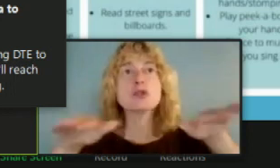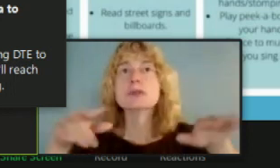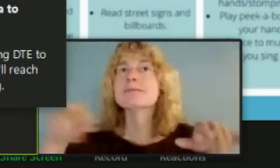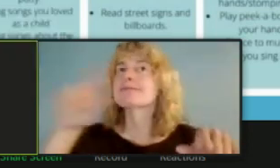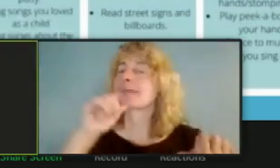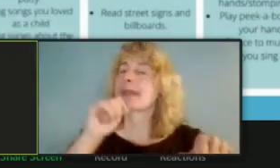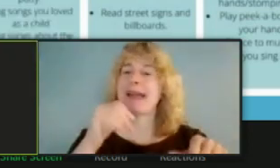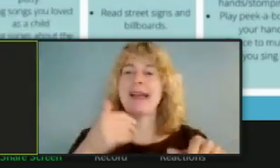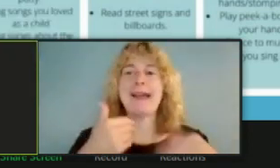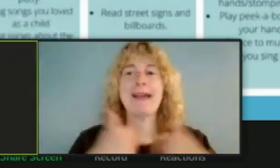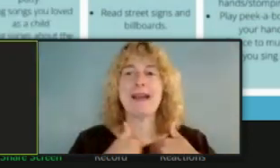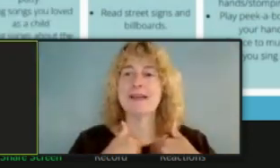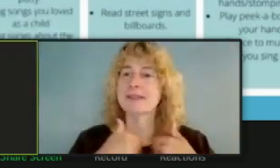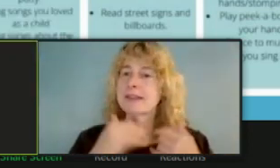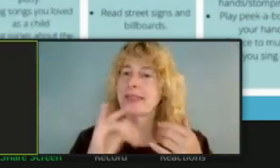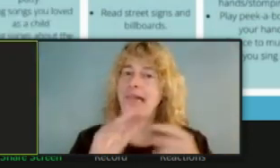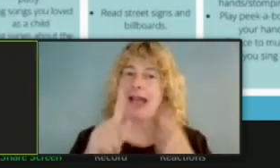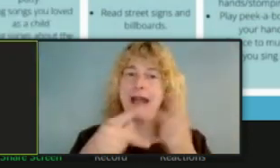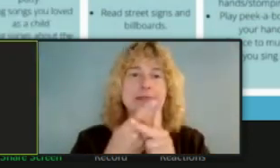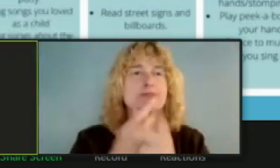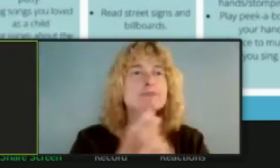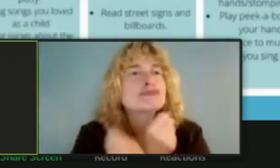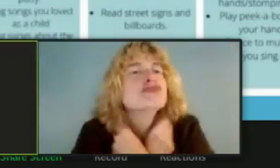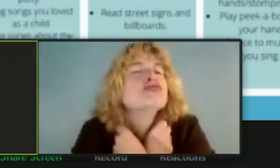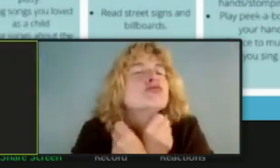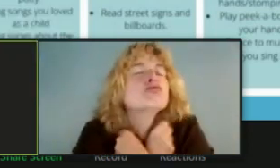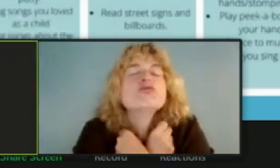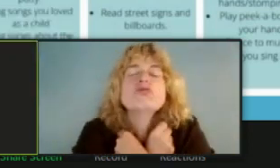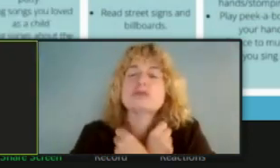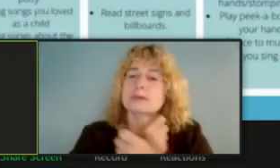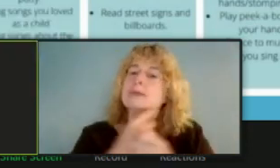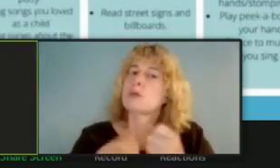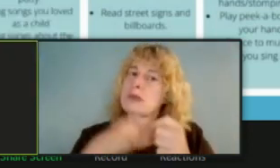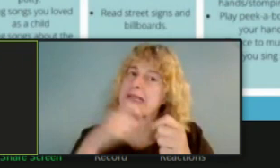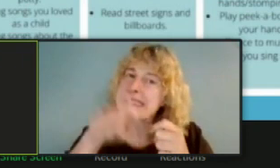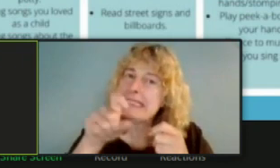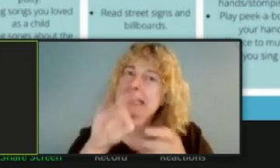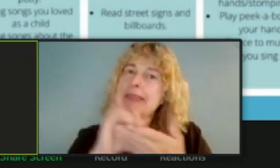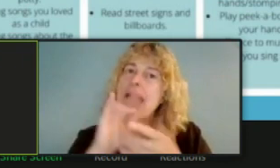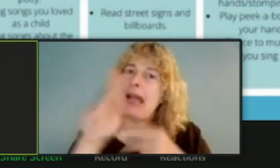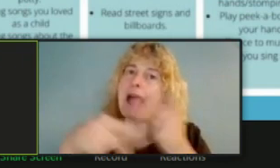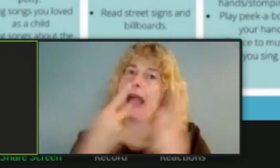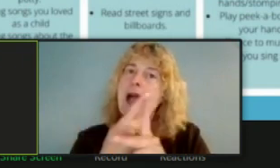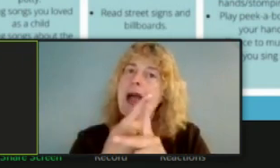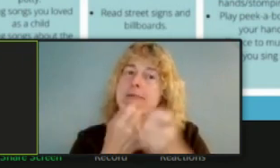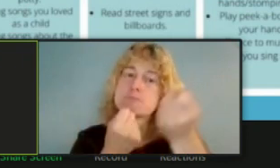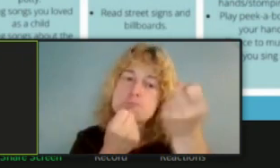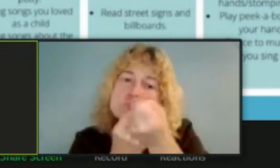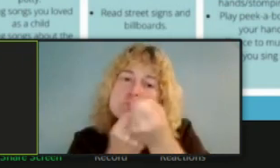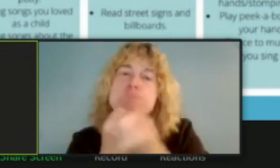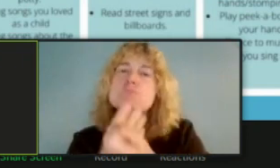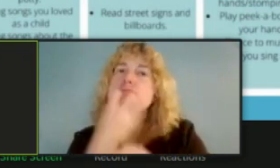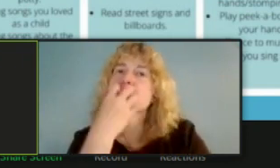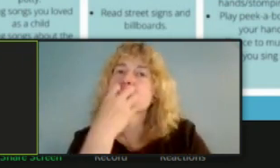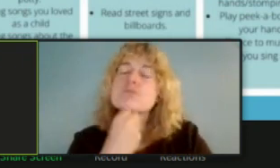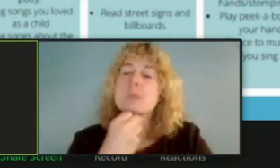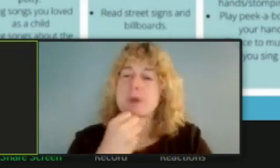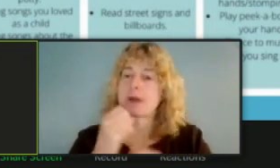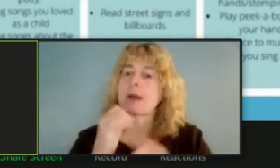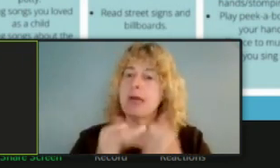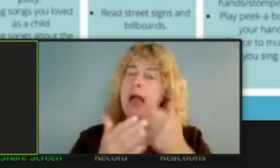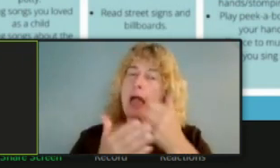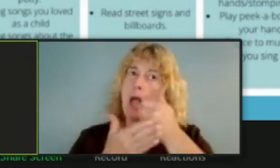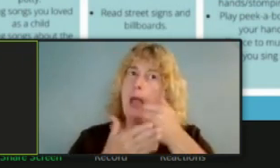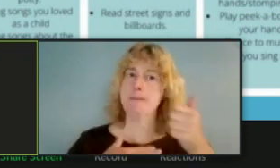kind of love, and they need that kind of support to get them through the day. And it has helped my family as